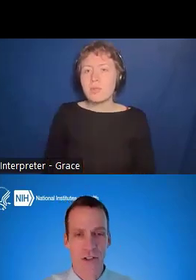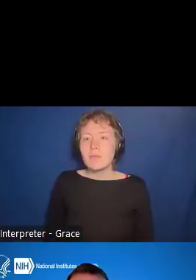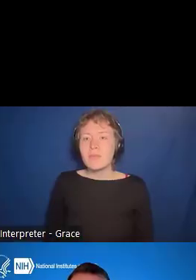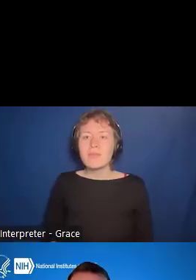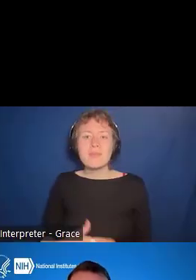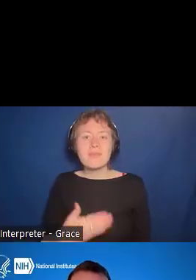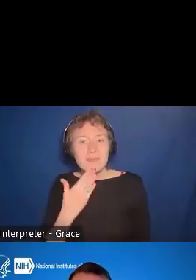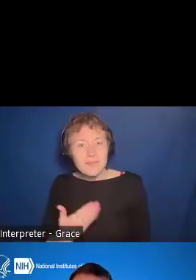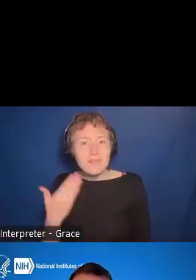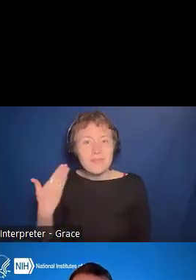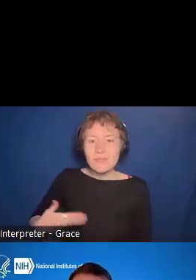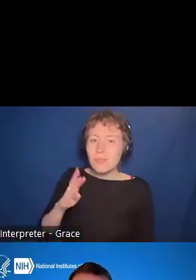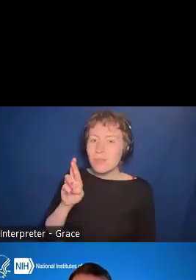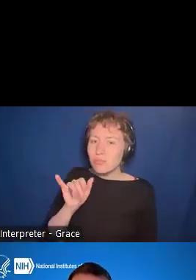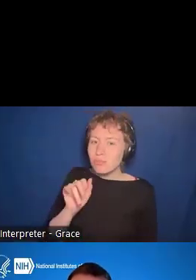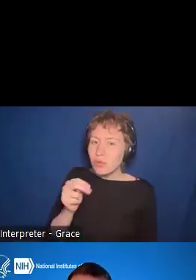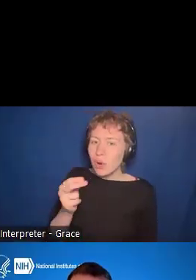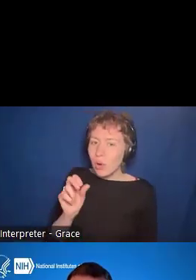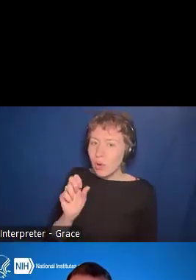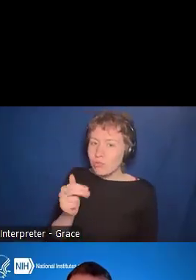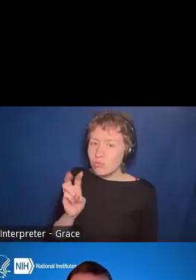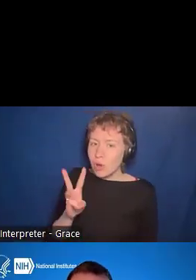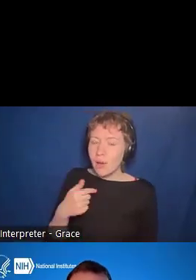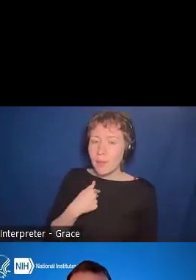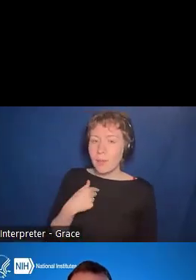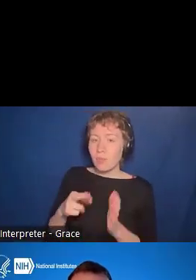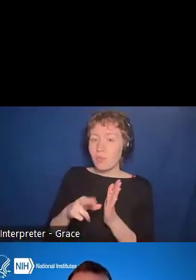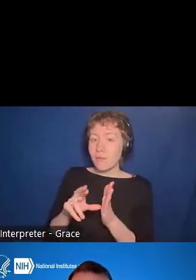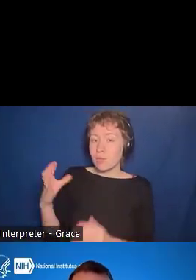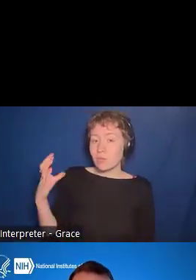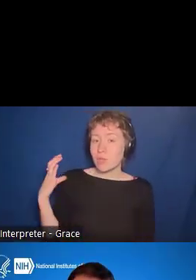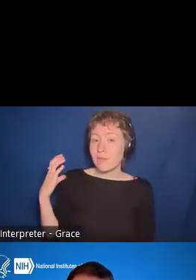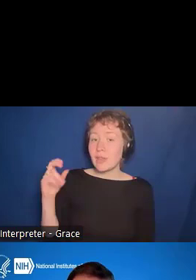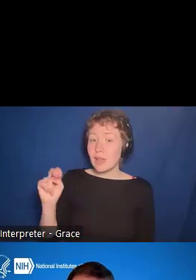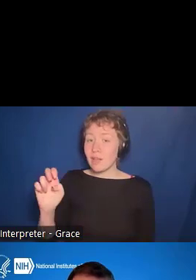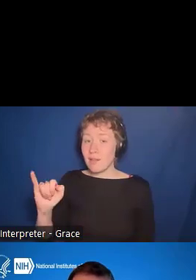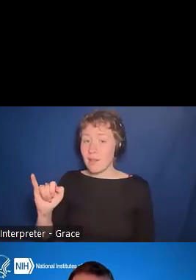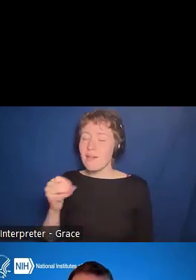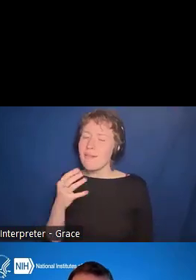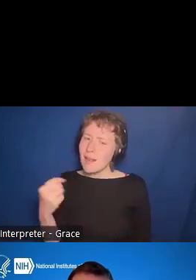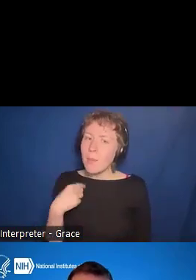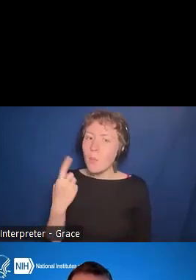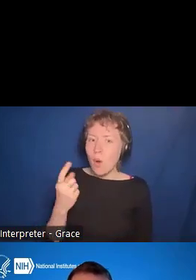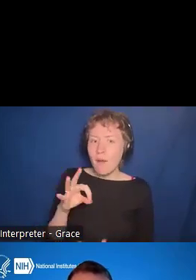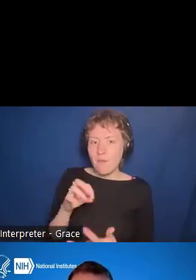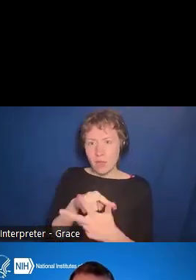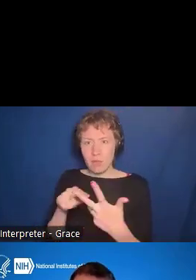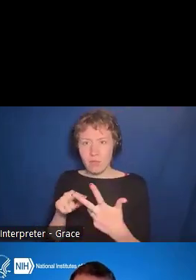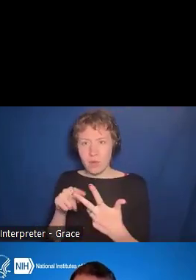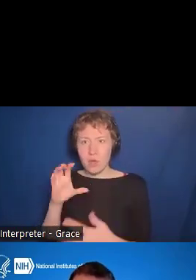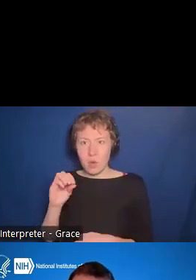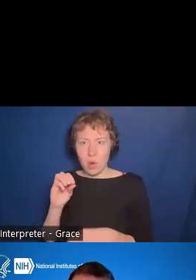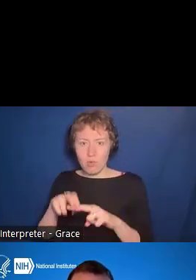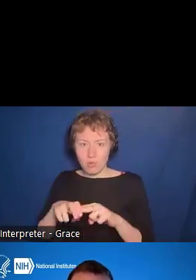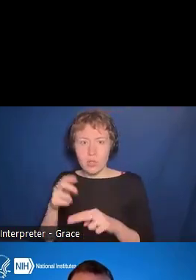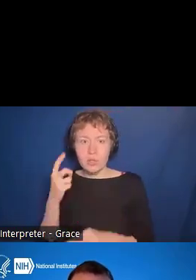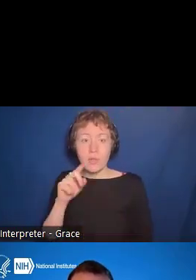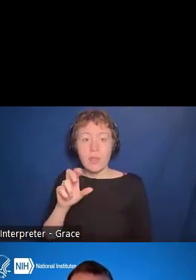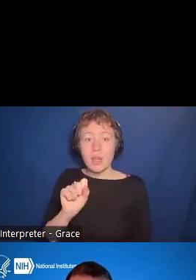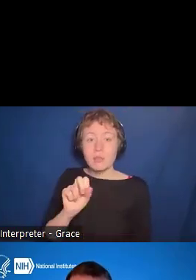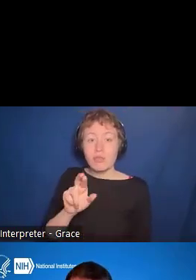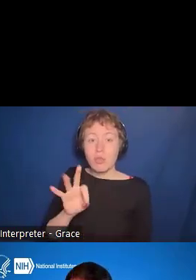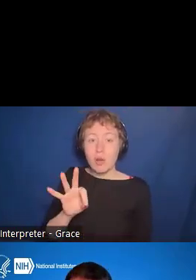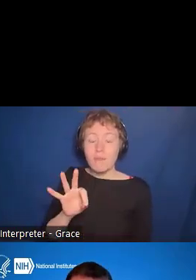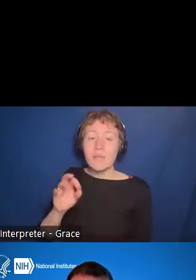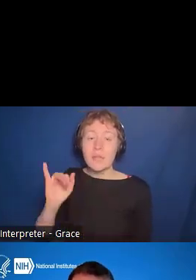Brian Hoshaw. I'm the Review Chief at the National Eye Institute. I'm also one of the 3 co-chairs for the SRF Implementation Committee. My other